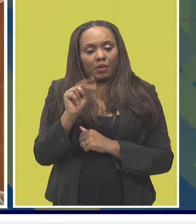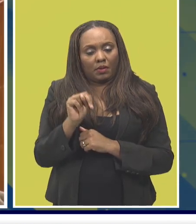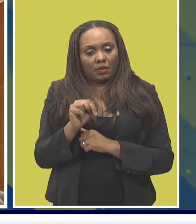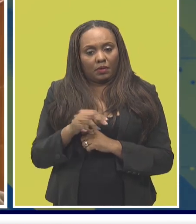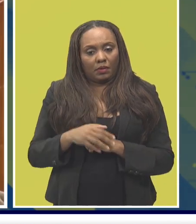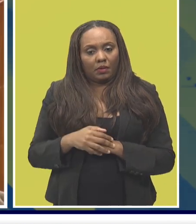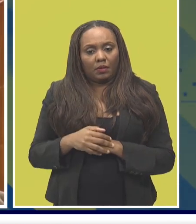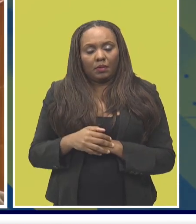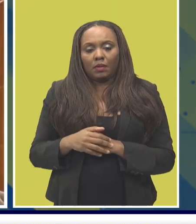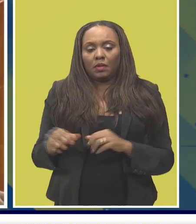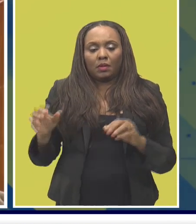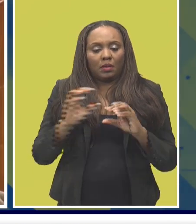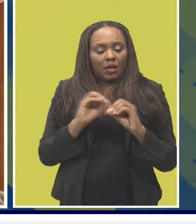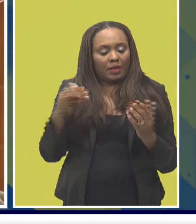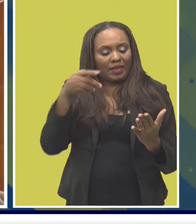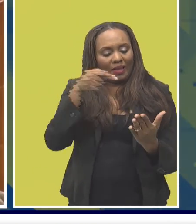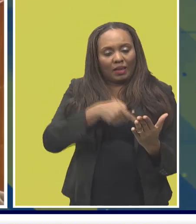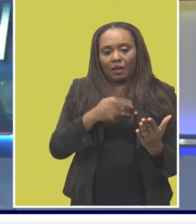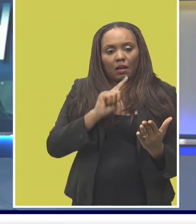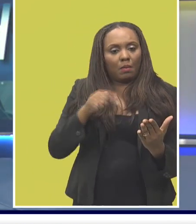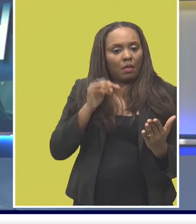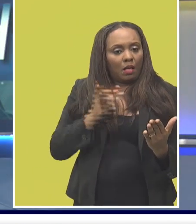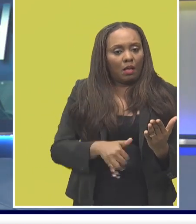Nothing is mentioned in the Auditor General's report.